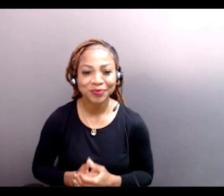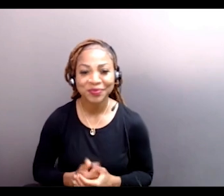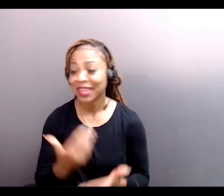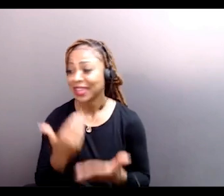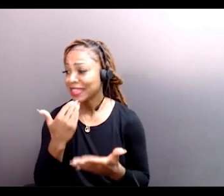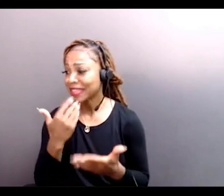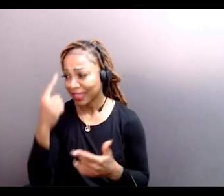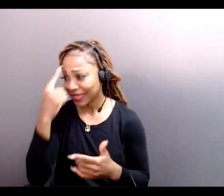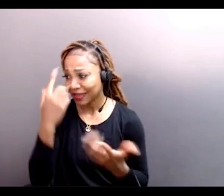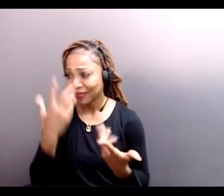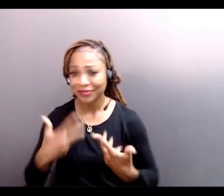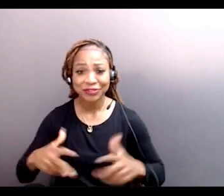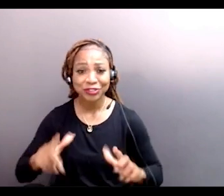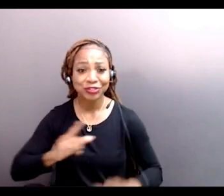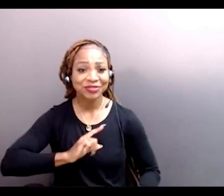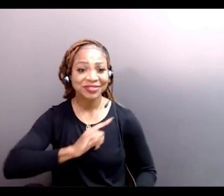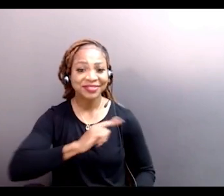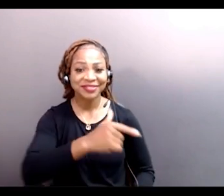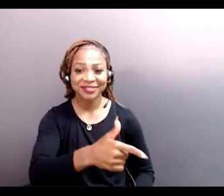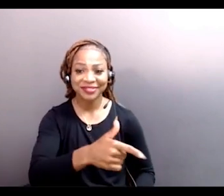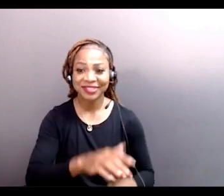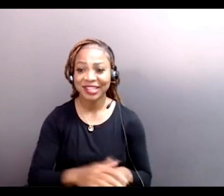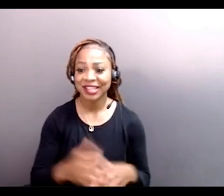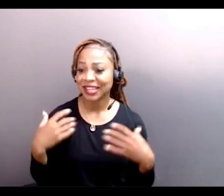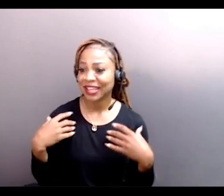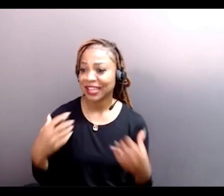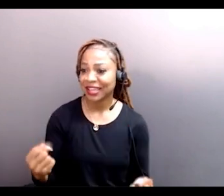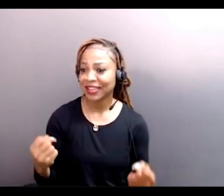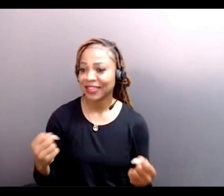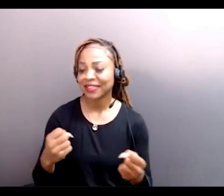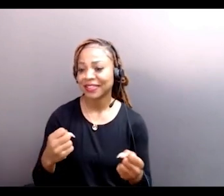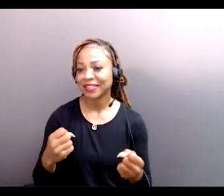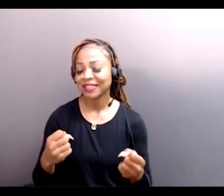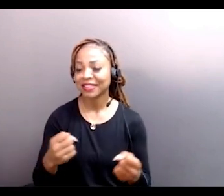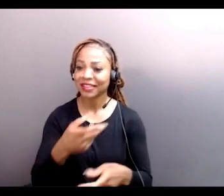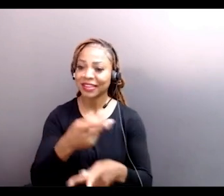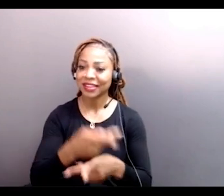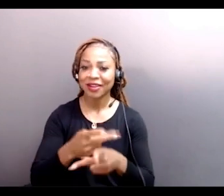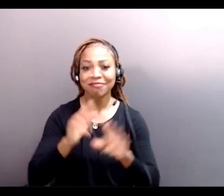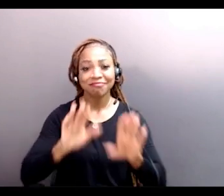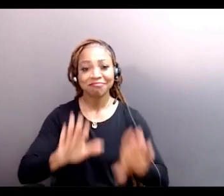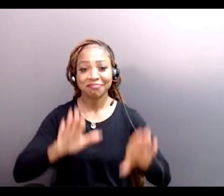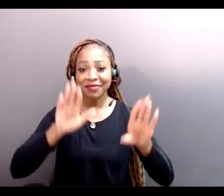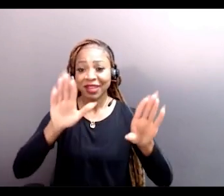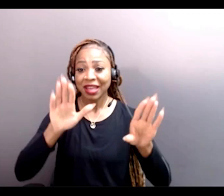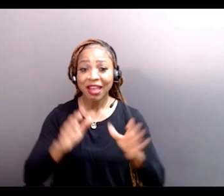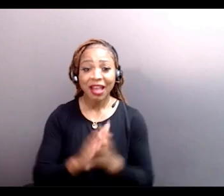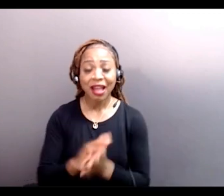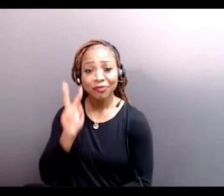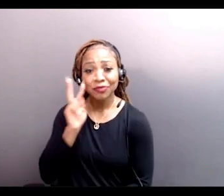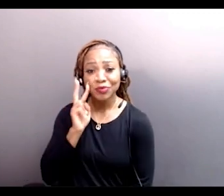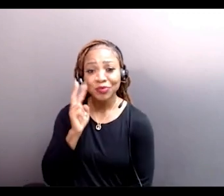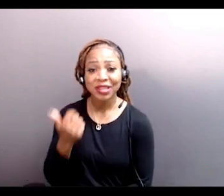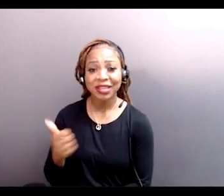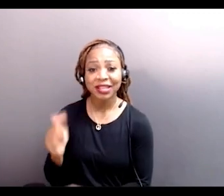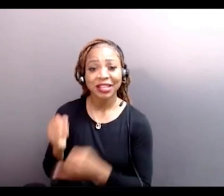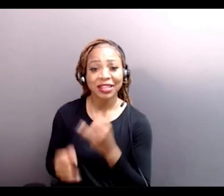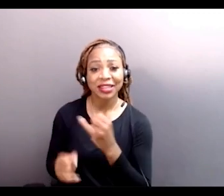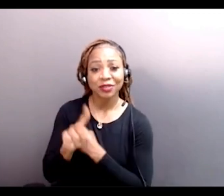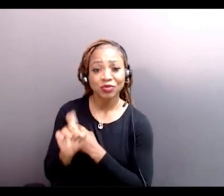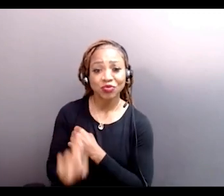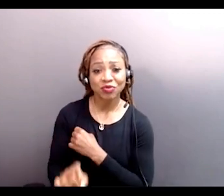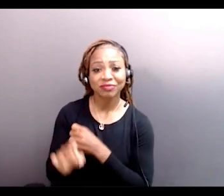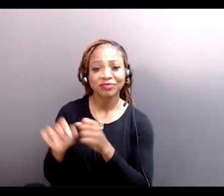I think we're done for there. We can turn it back over to Healthcare Excellence. We look forward to any final questions that you may have that we will